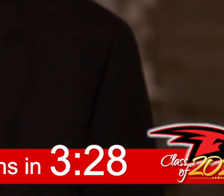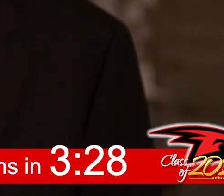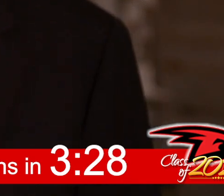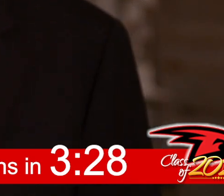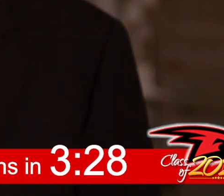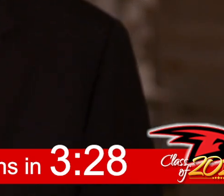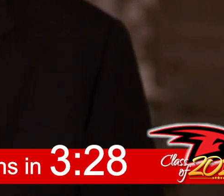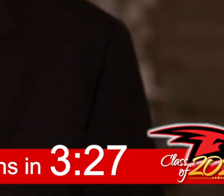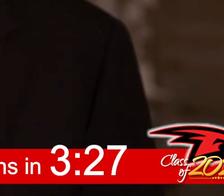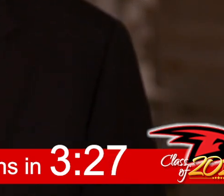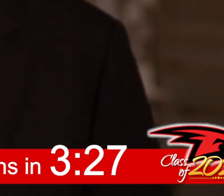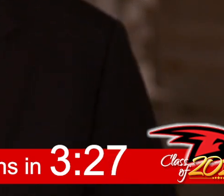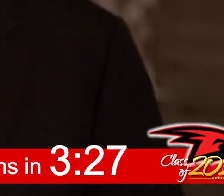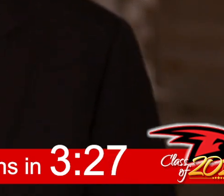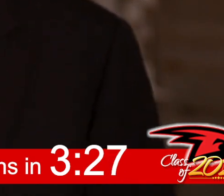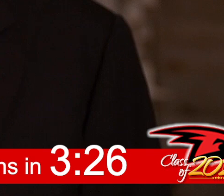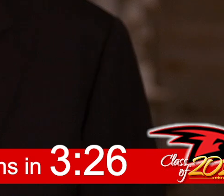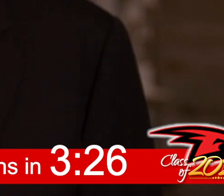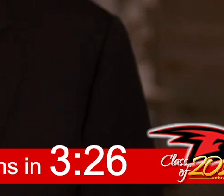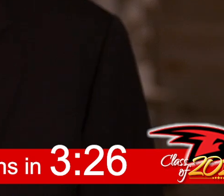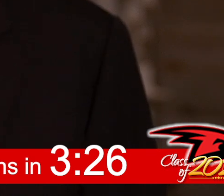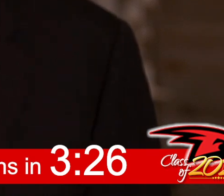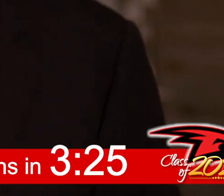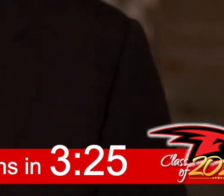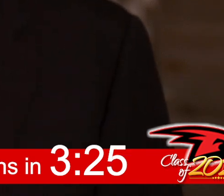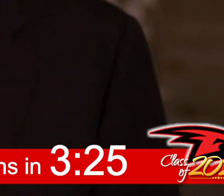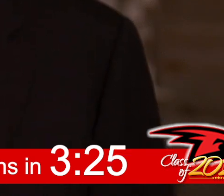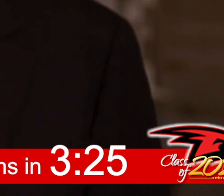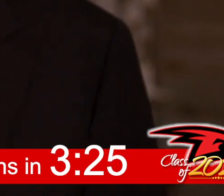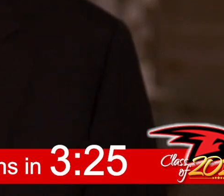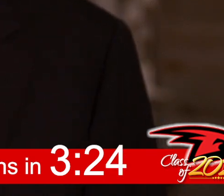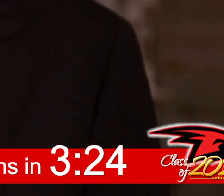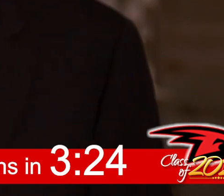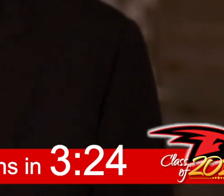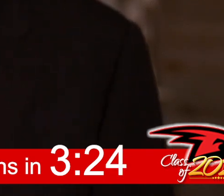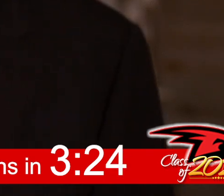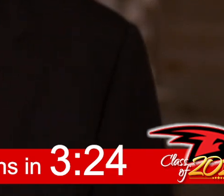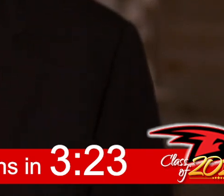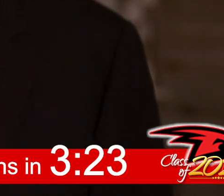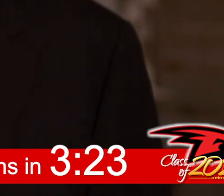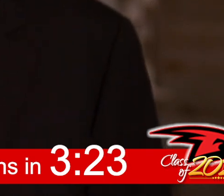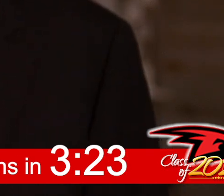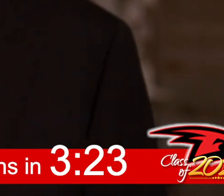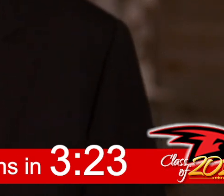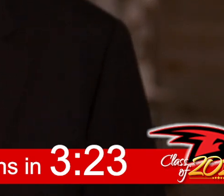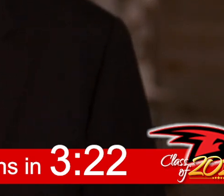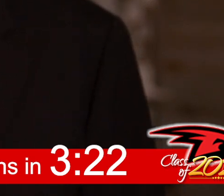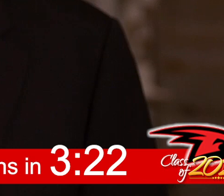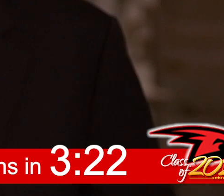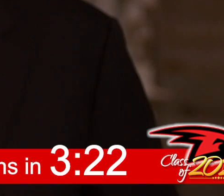of you in our great state to celebrate with you. But as you probably know, there's a lot going on in Washington, D.C. right